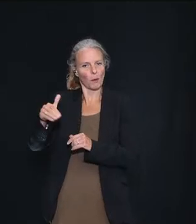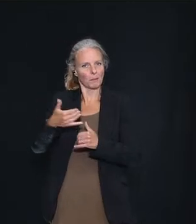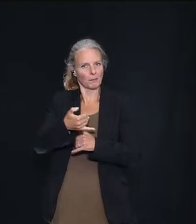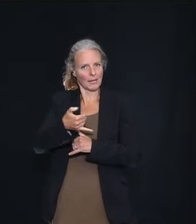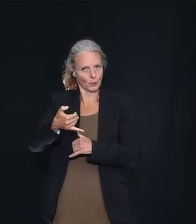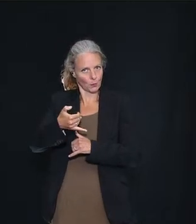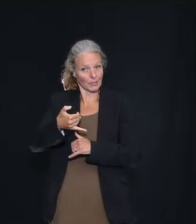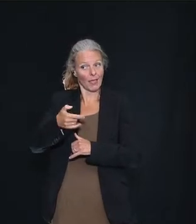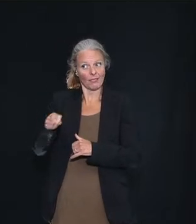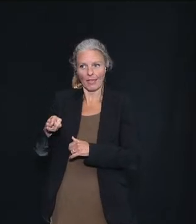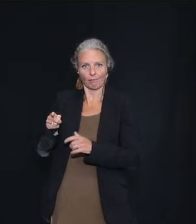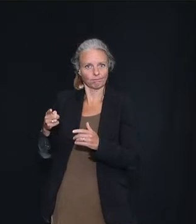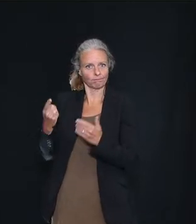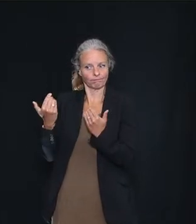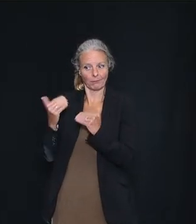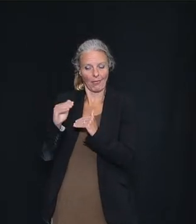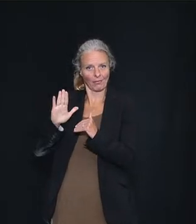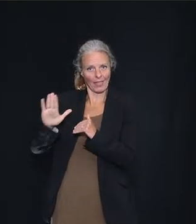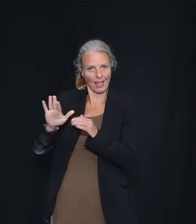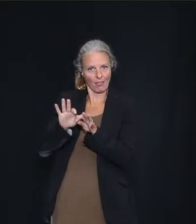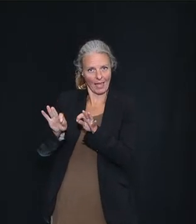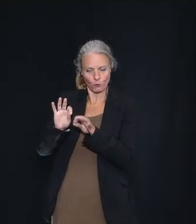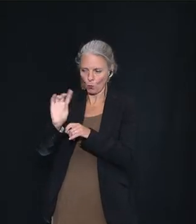language at home.